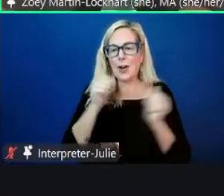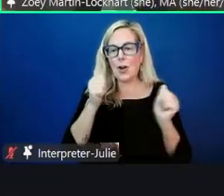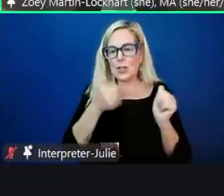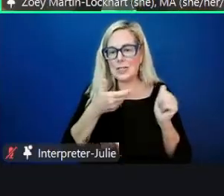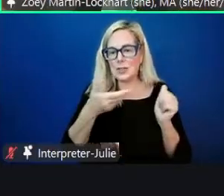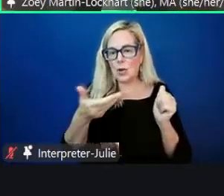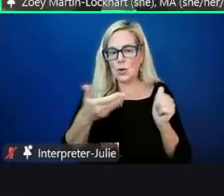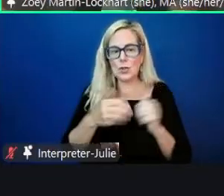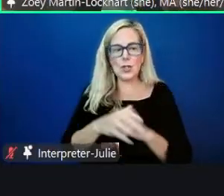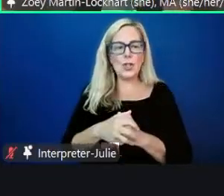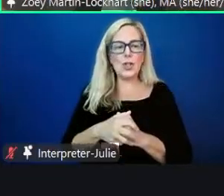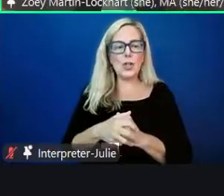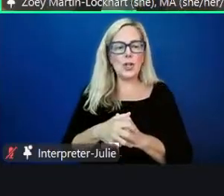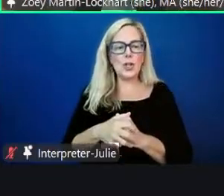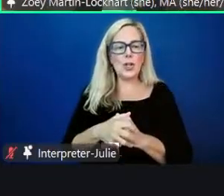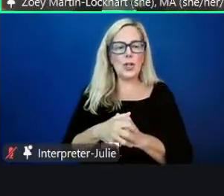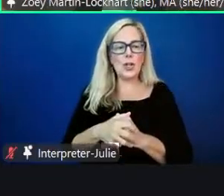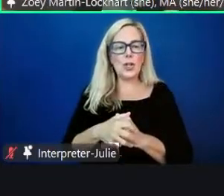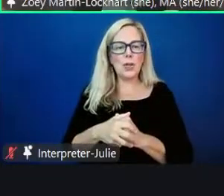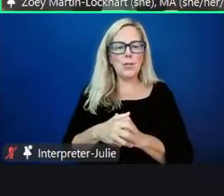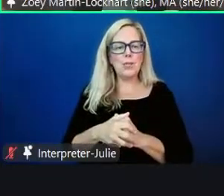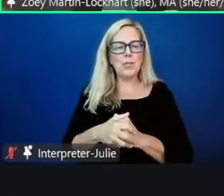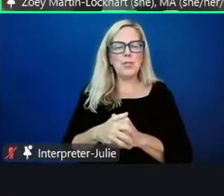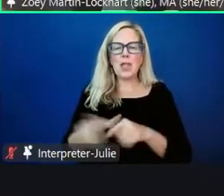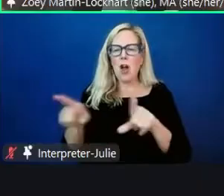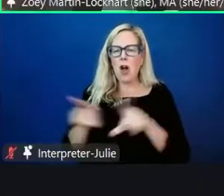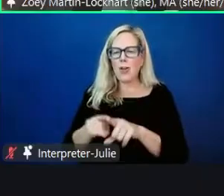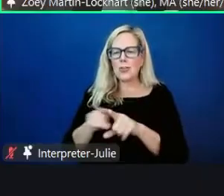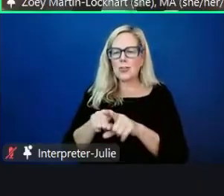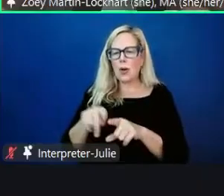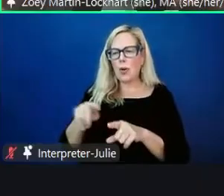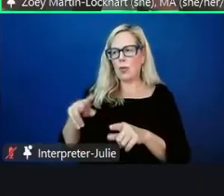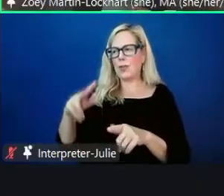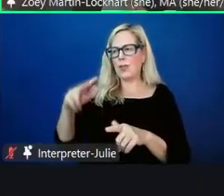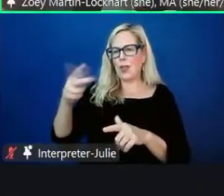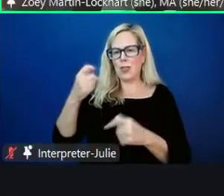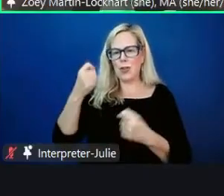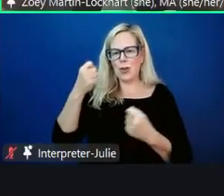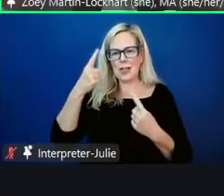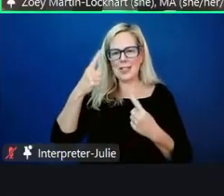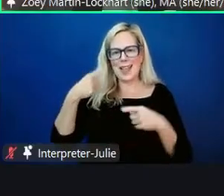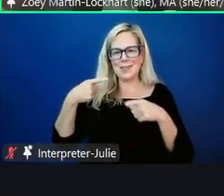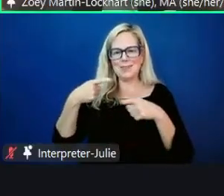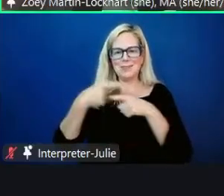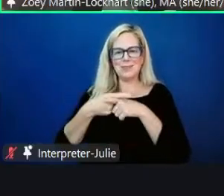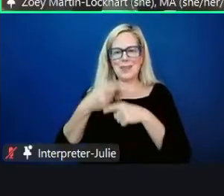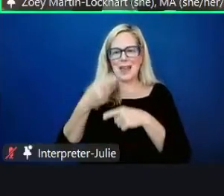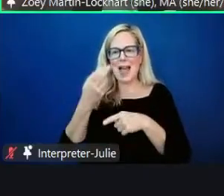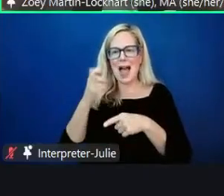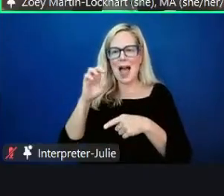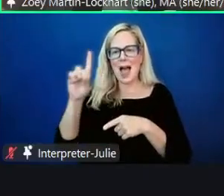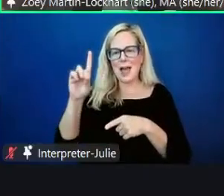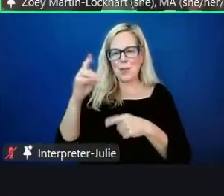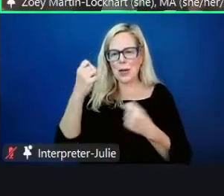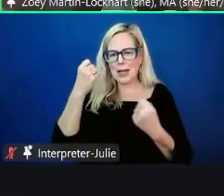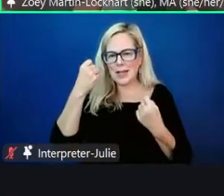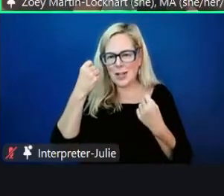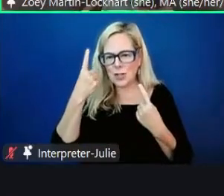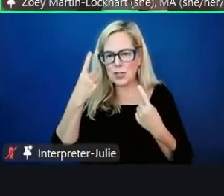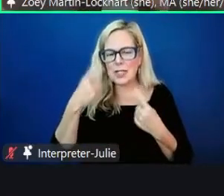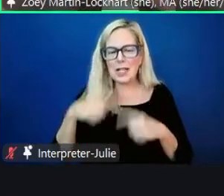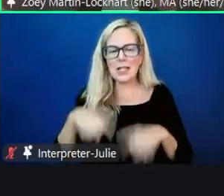number 3, a hybrid shared understanding. As an outsider to medicine, I see the unique